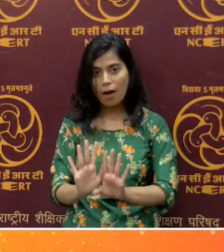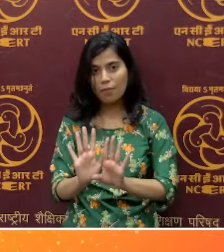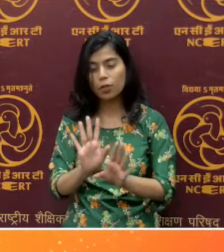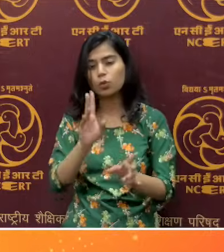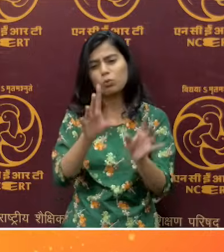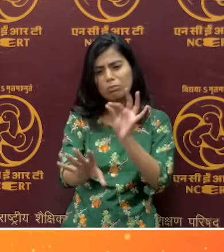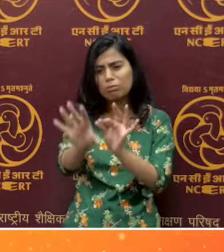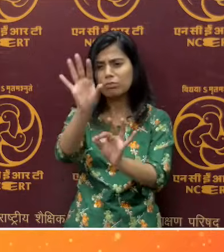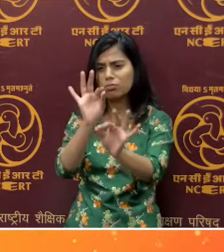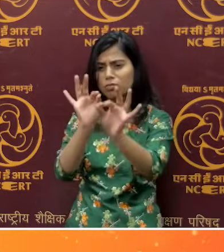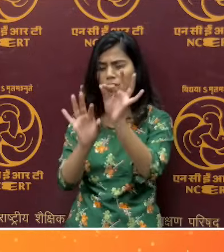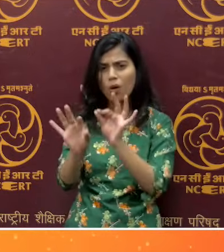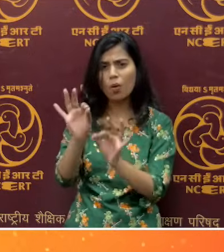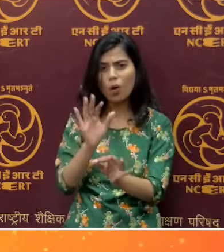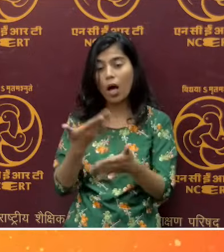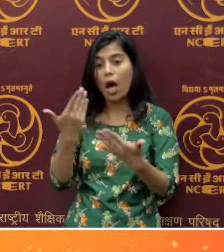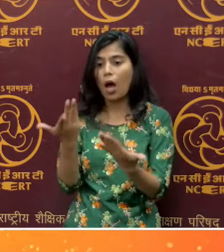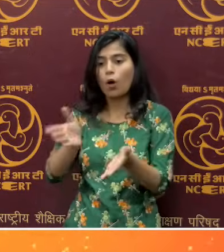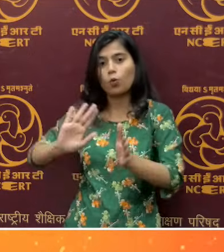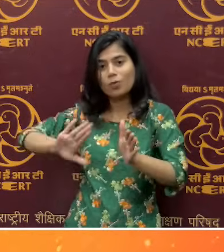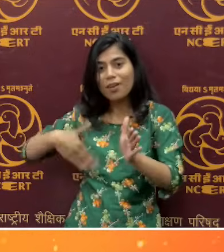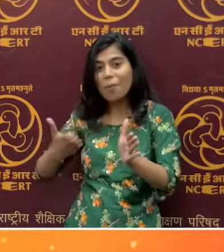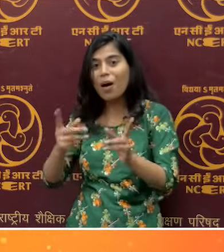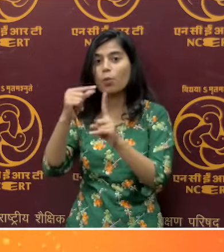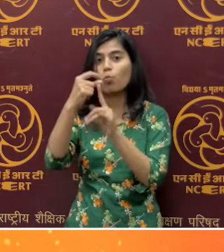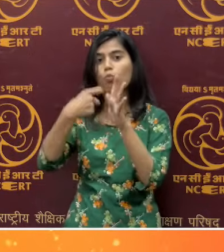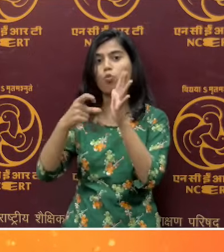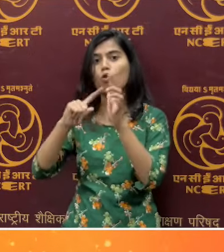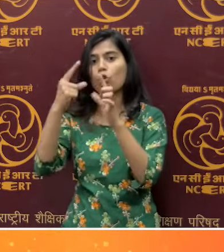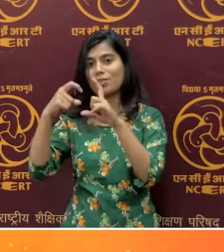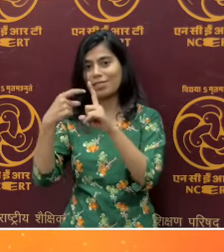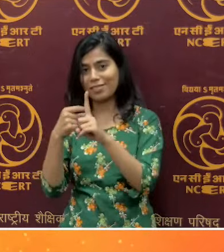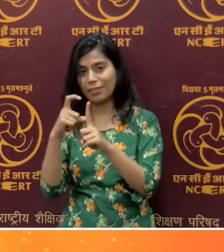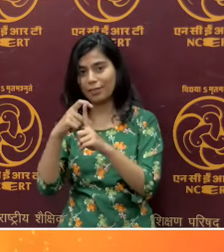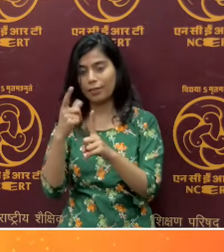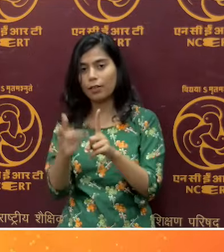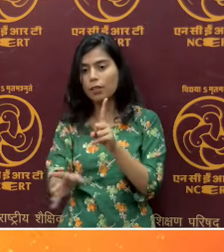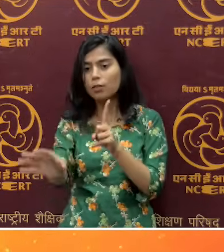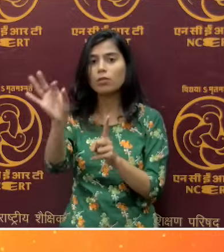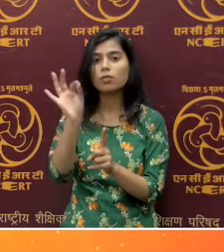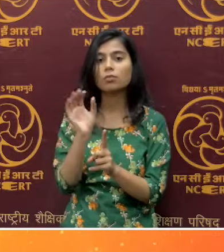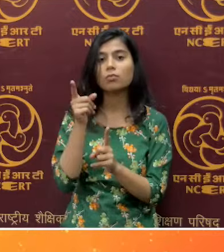anyone. Then for proceed, here some questions are appear. You can select.